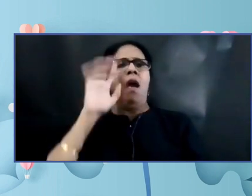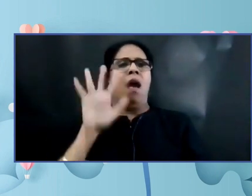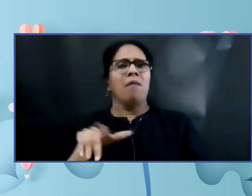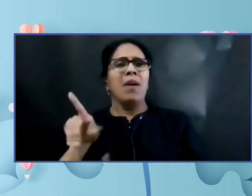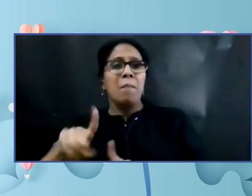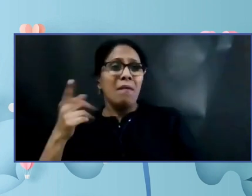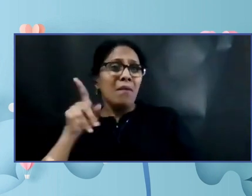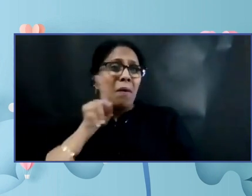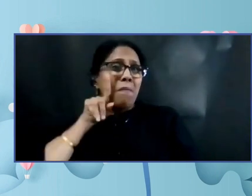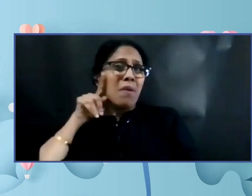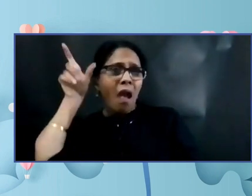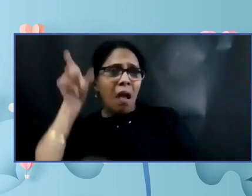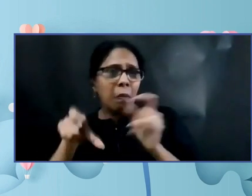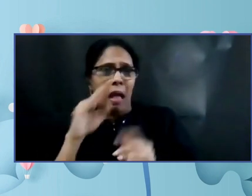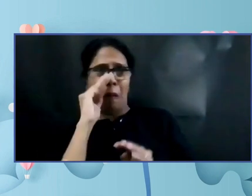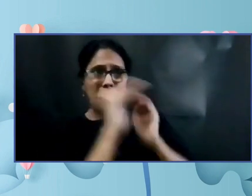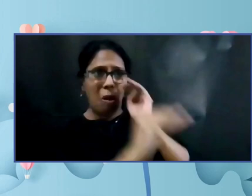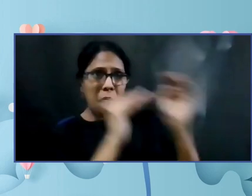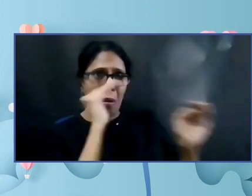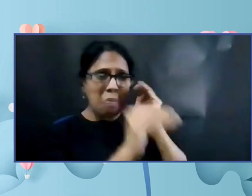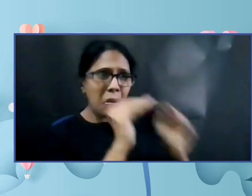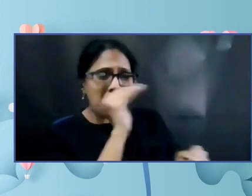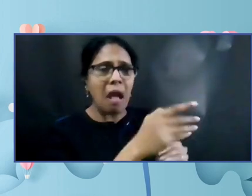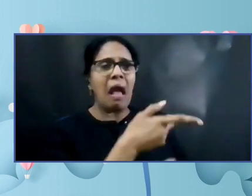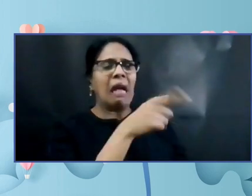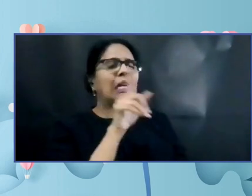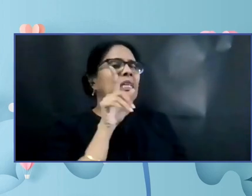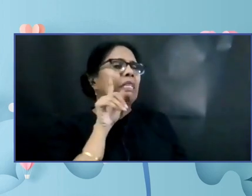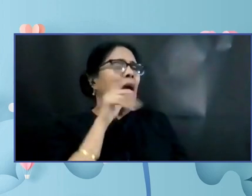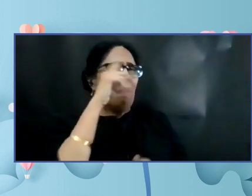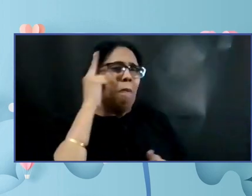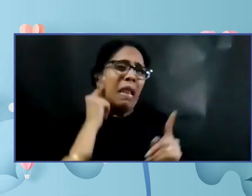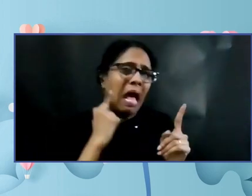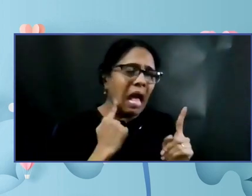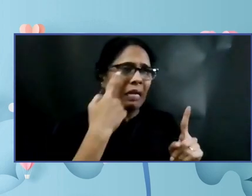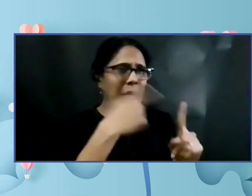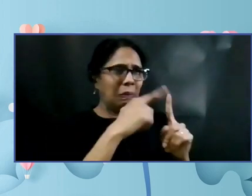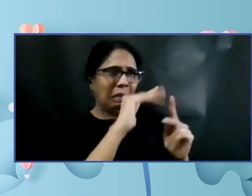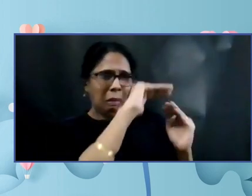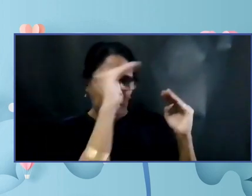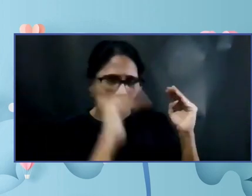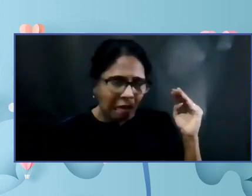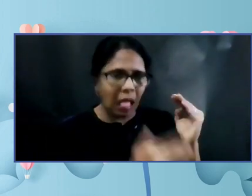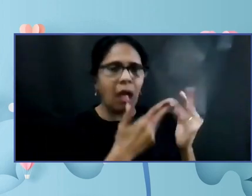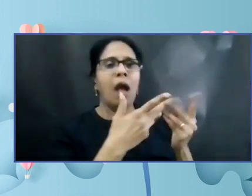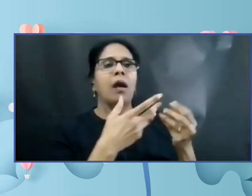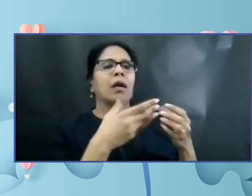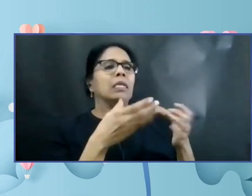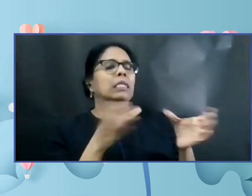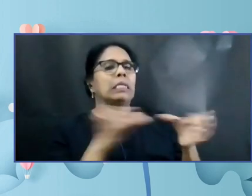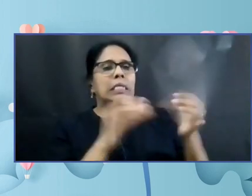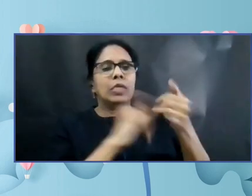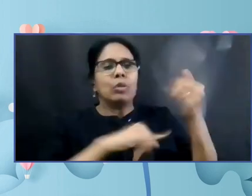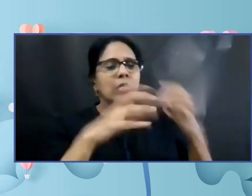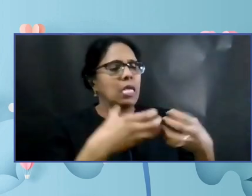to identify their color, but also their second-class status in a segregated society.